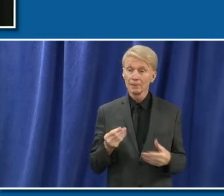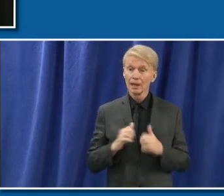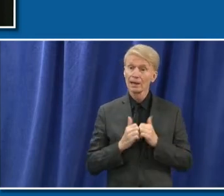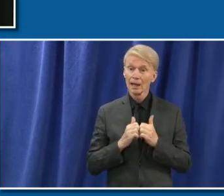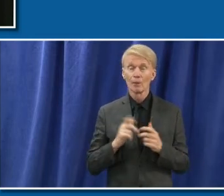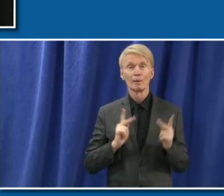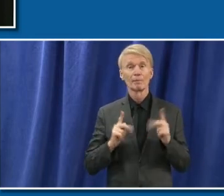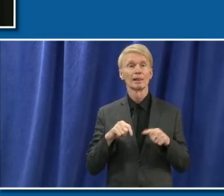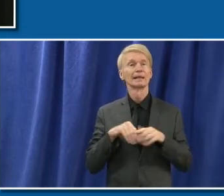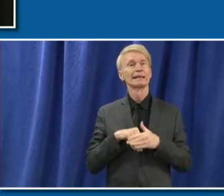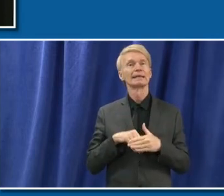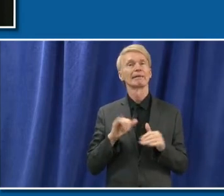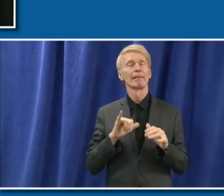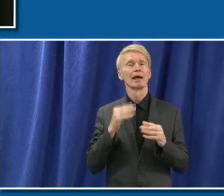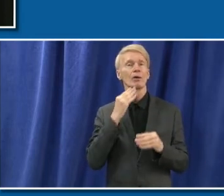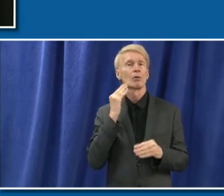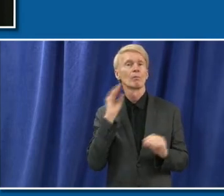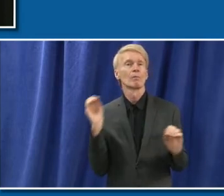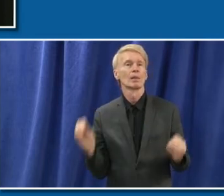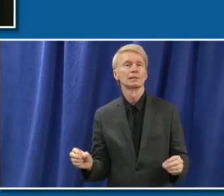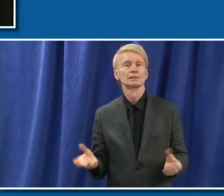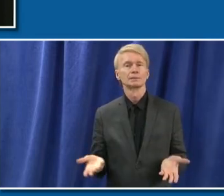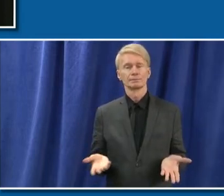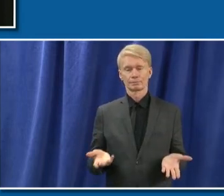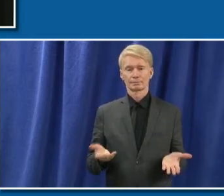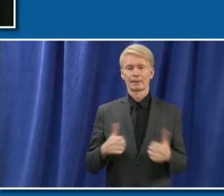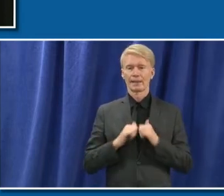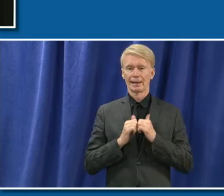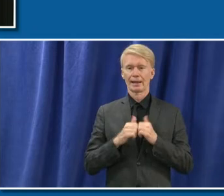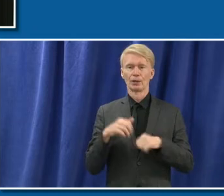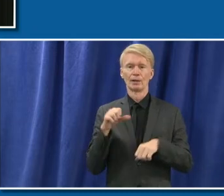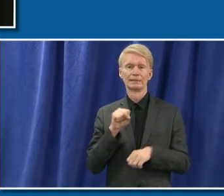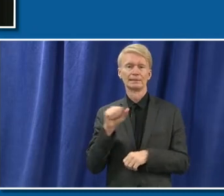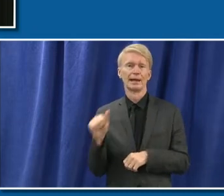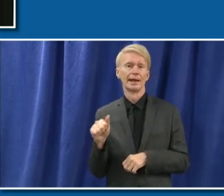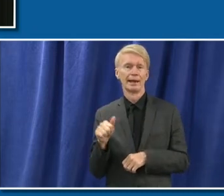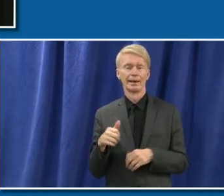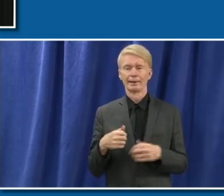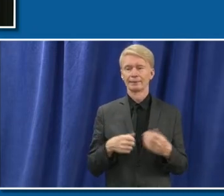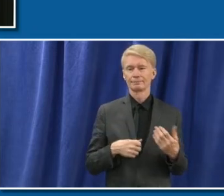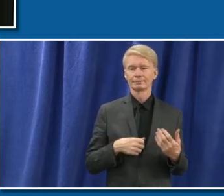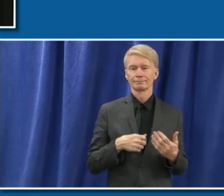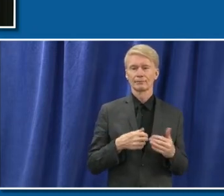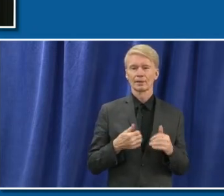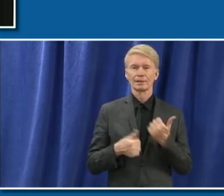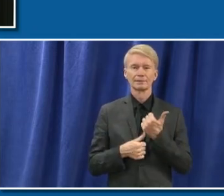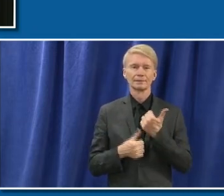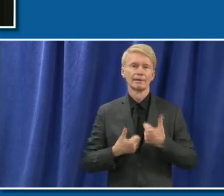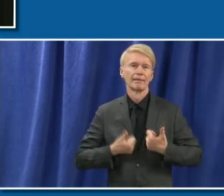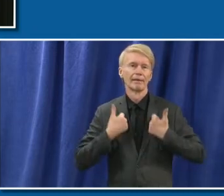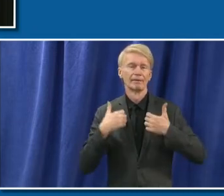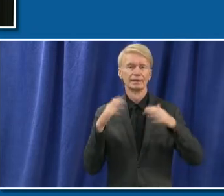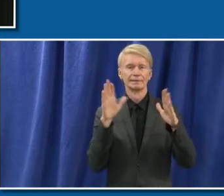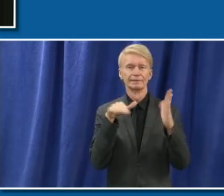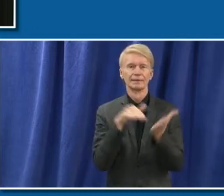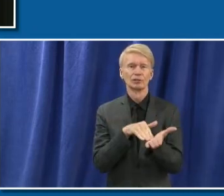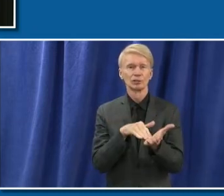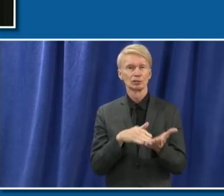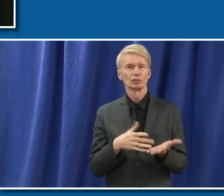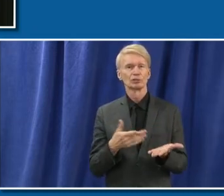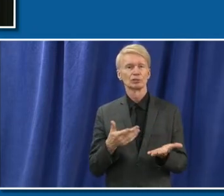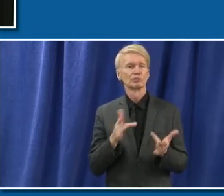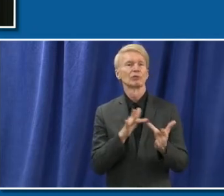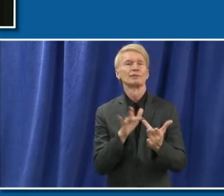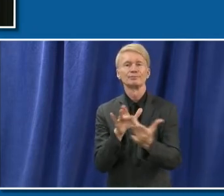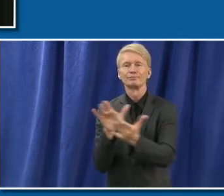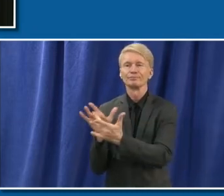people in congregate settings. How will homeless, people in substance use treatment programs, halfway houses, et cetera, be reached due to this risk? So I